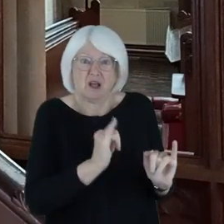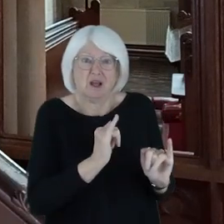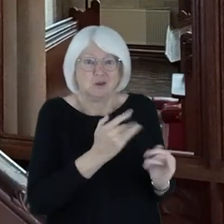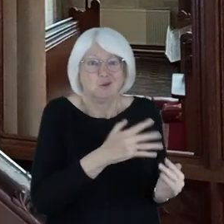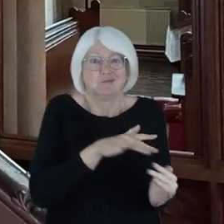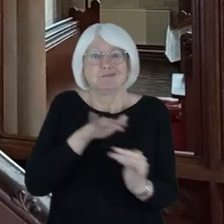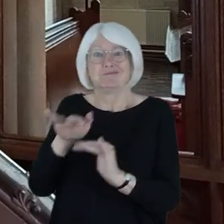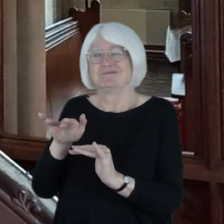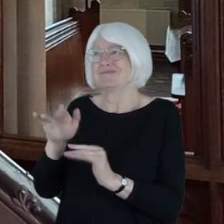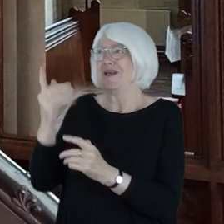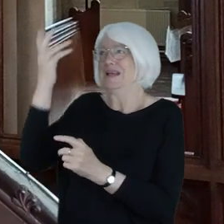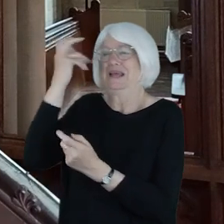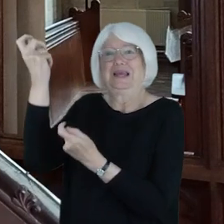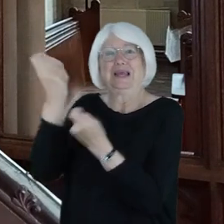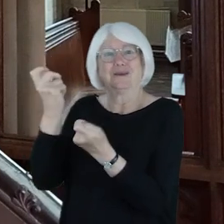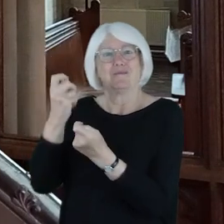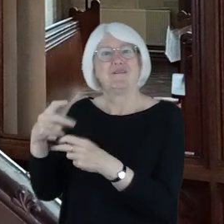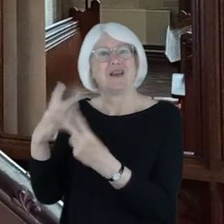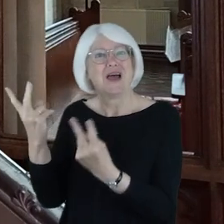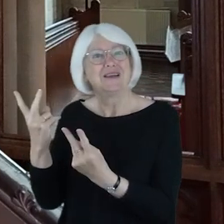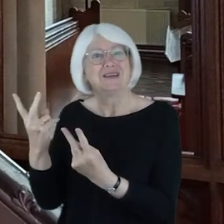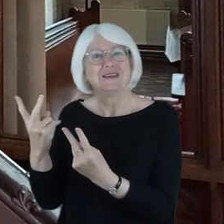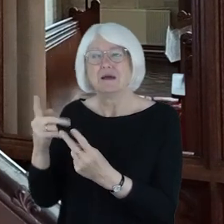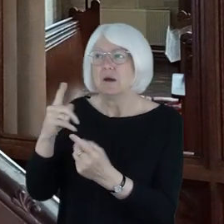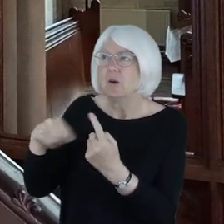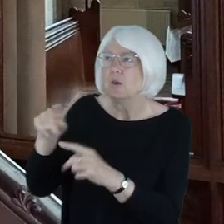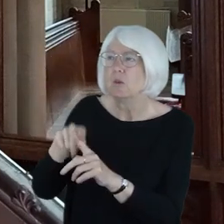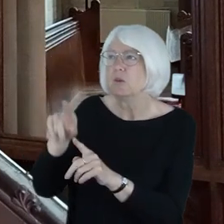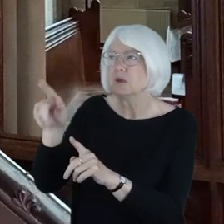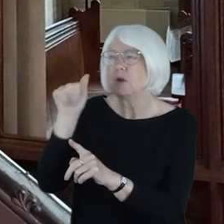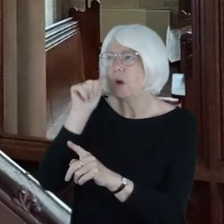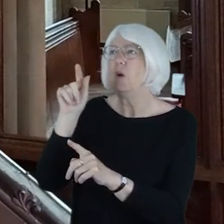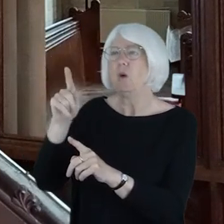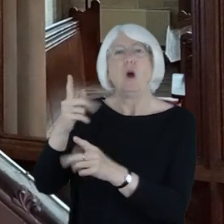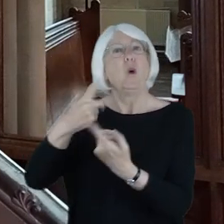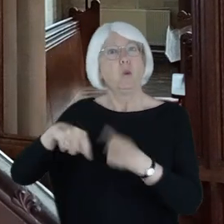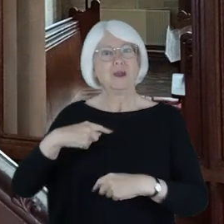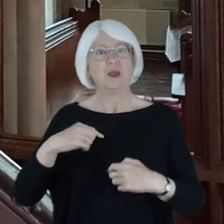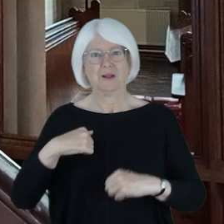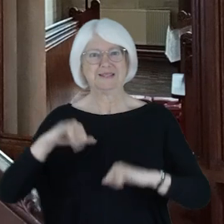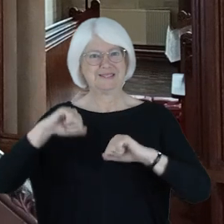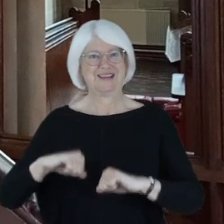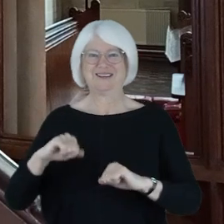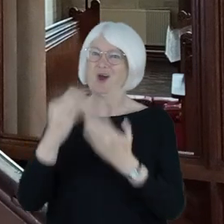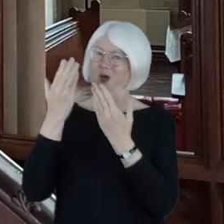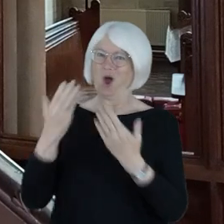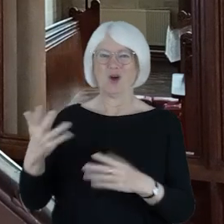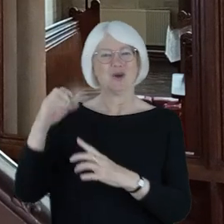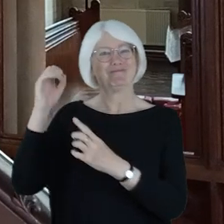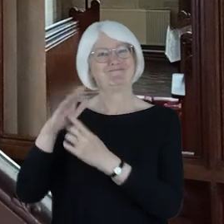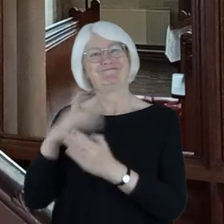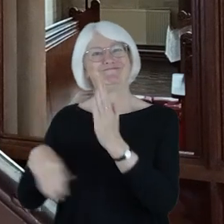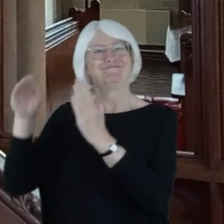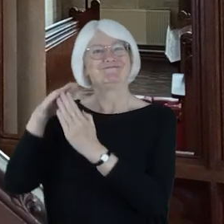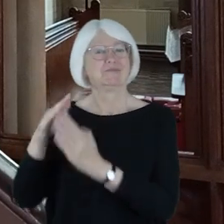cannot be sure he will sit in the places of honour, but where we can expect to be disconcerted, to